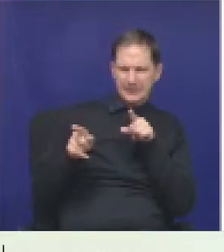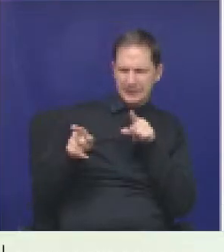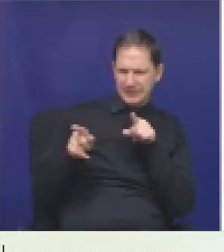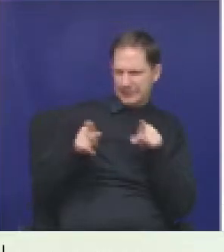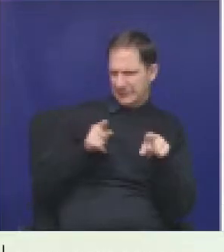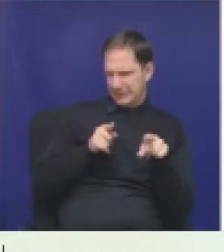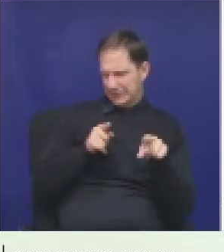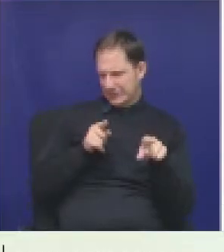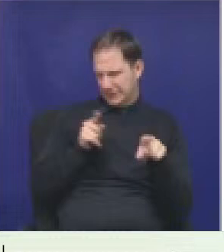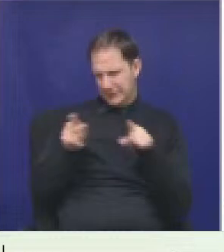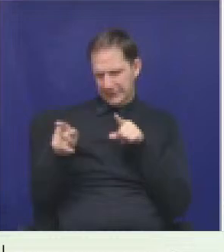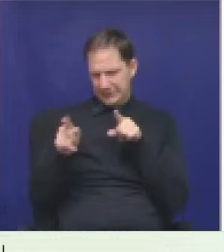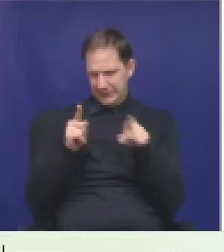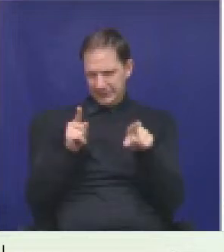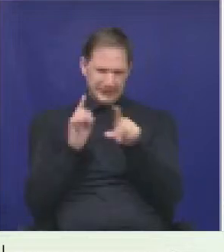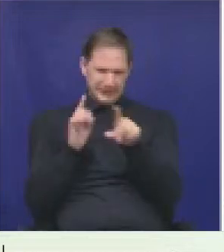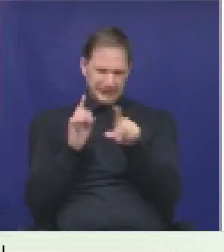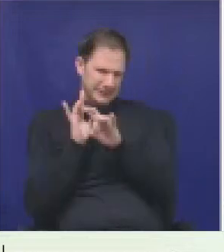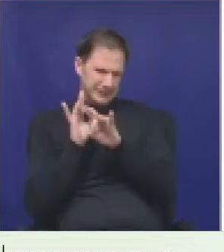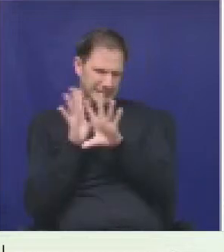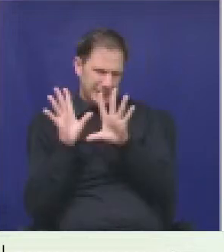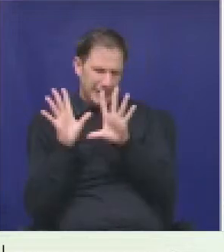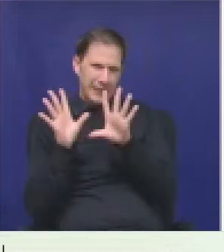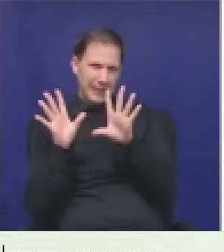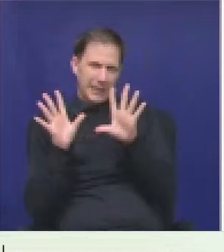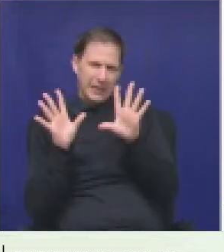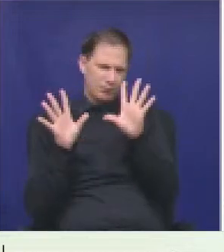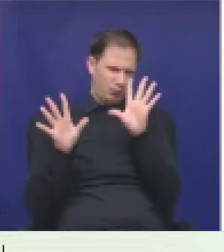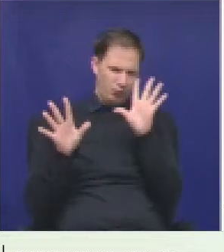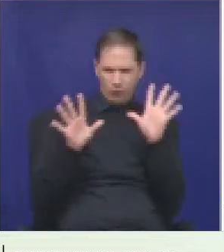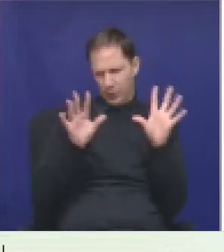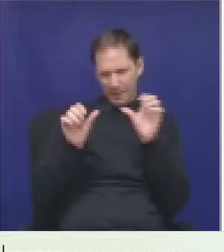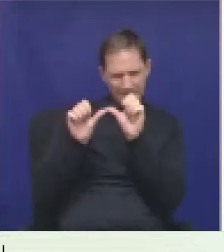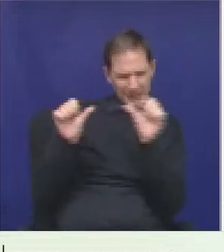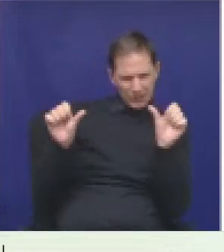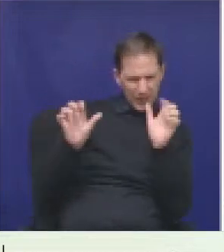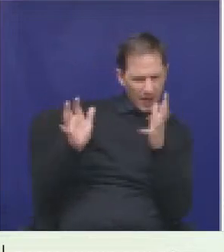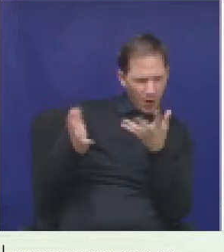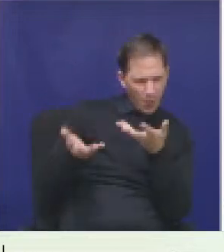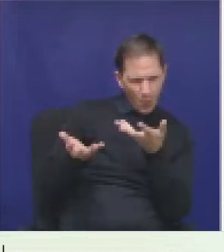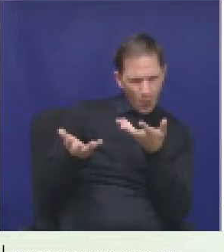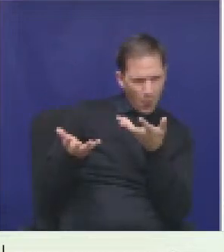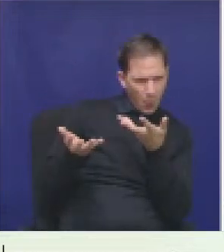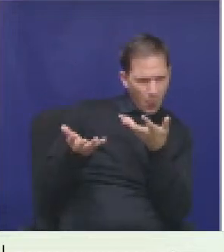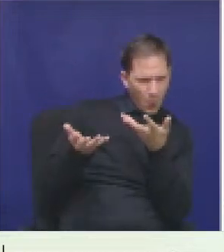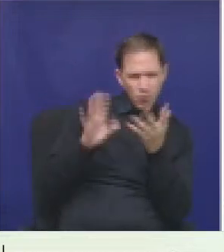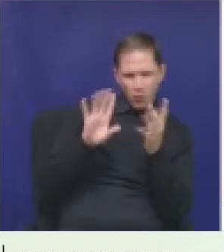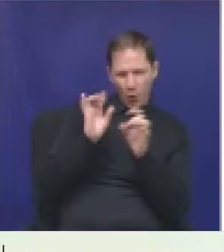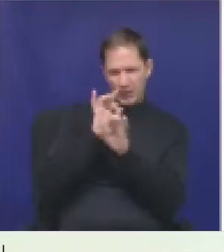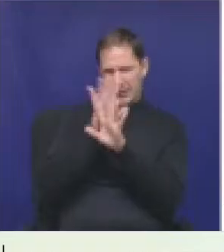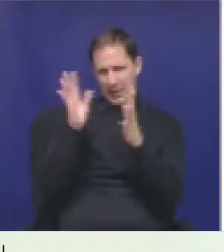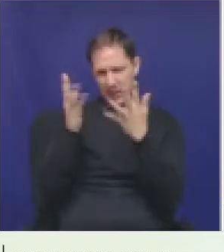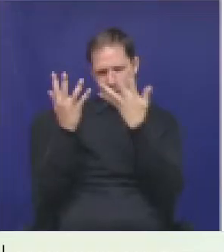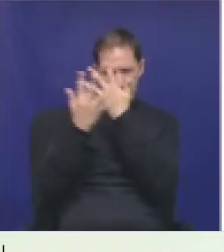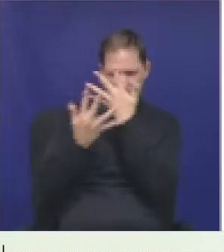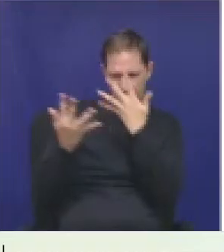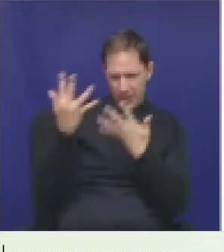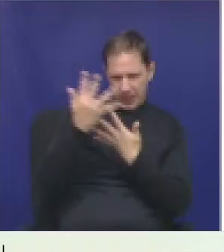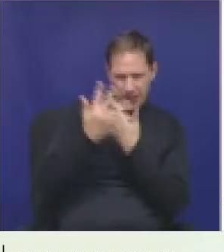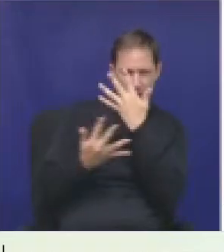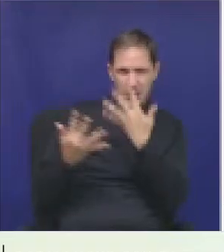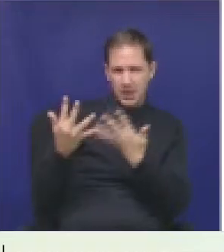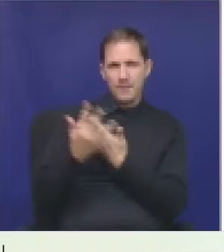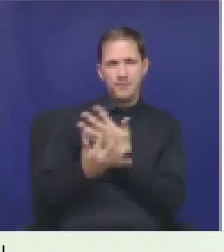how the impact of these innovations will be measured and how they will contribute to improved statistical